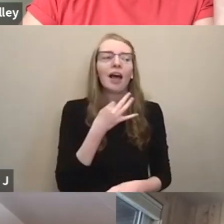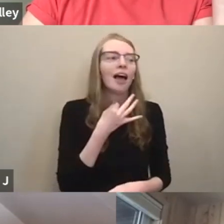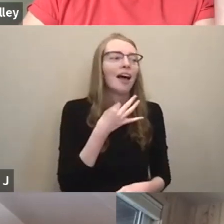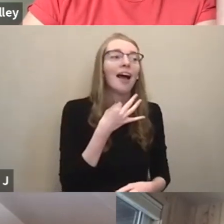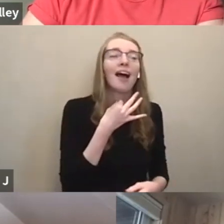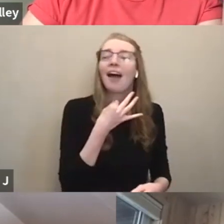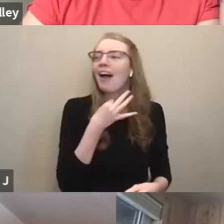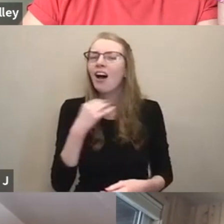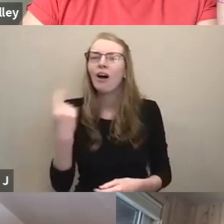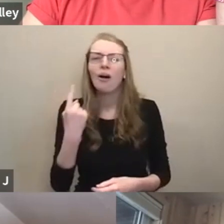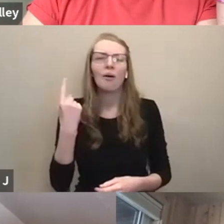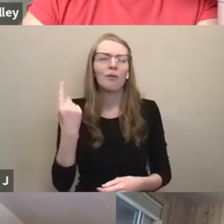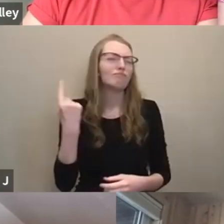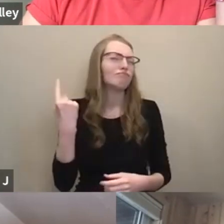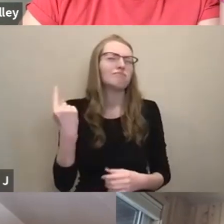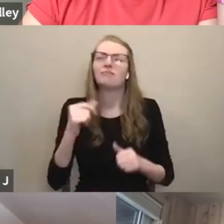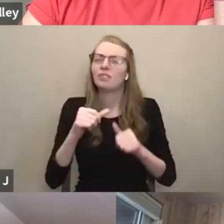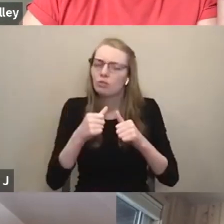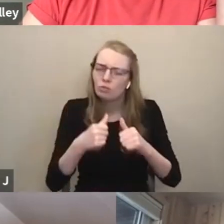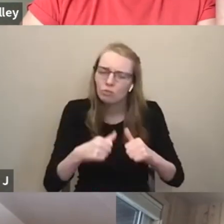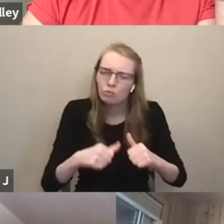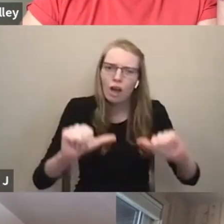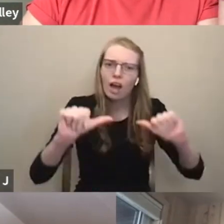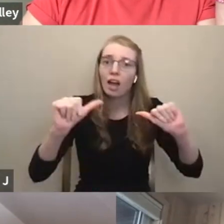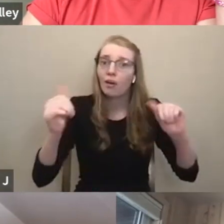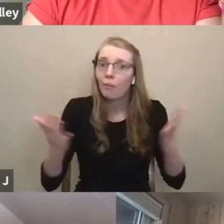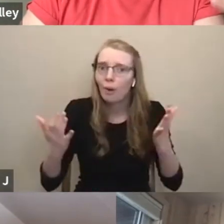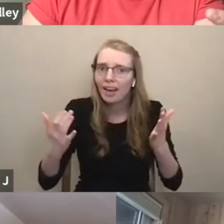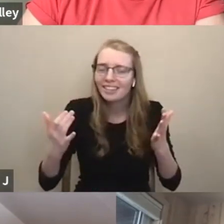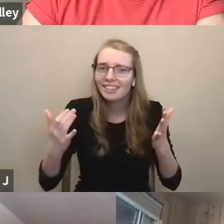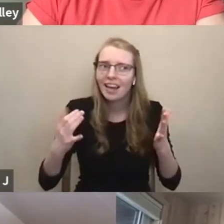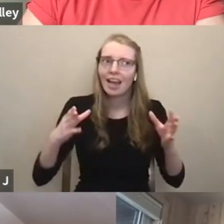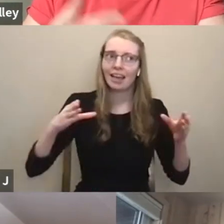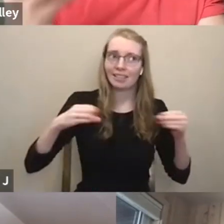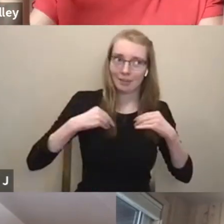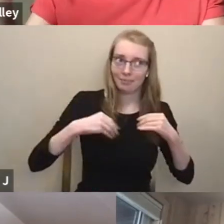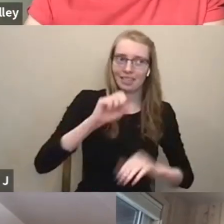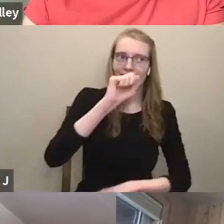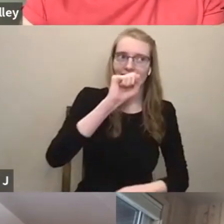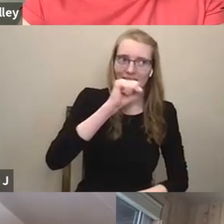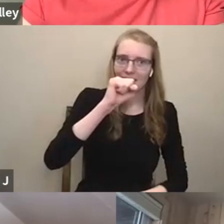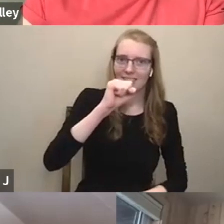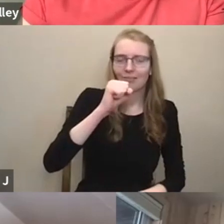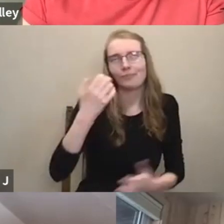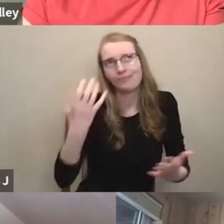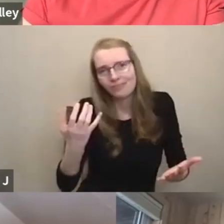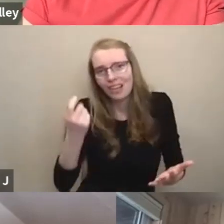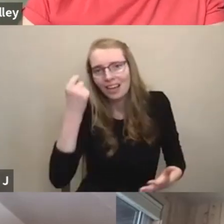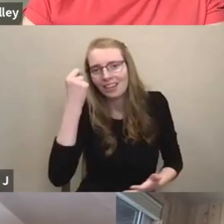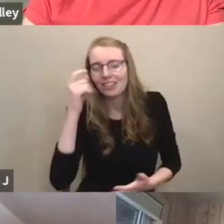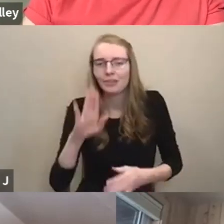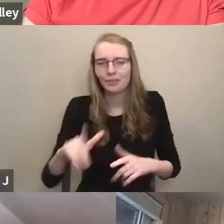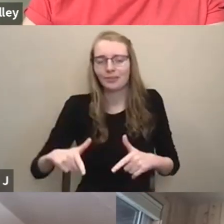always try to say yes to as many things as you can. I mean, within the privilege of your life and